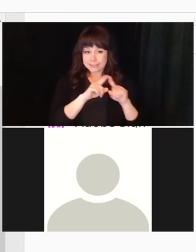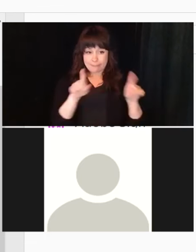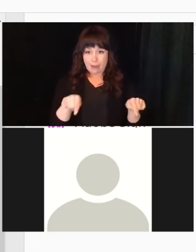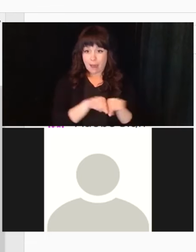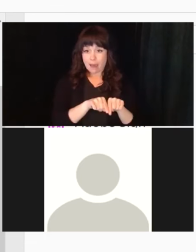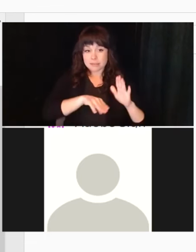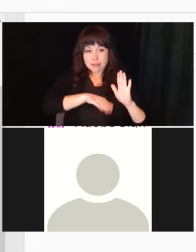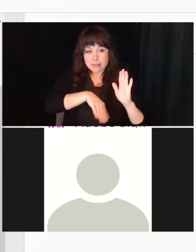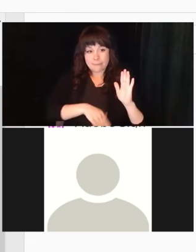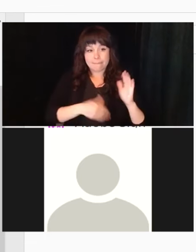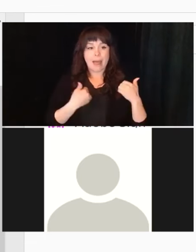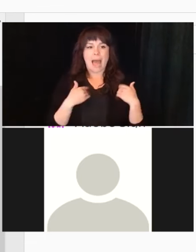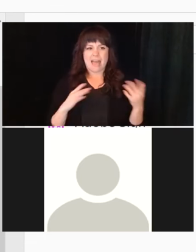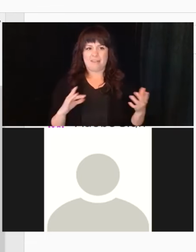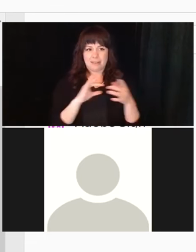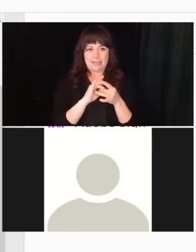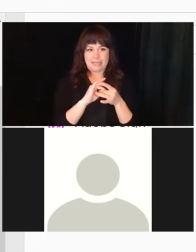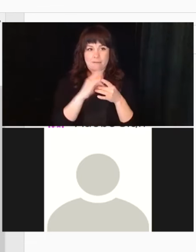SGA limits.